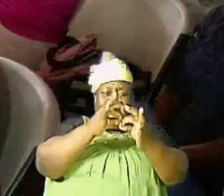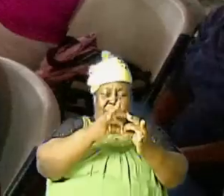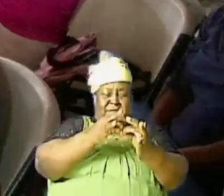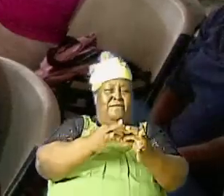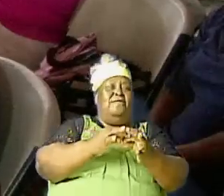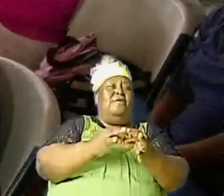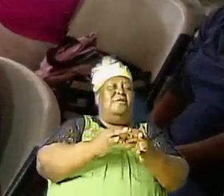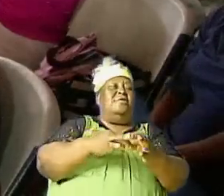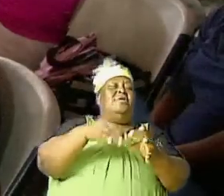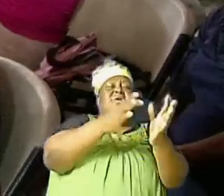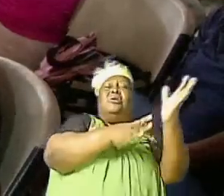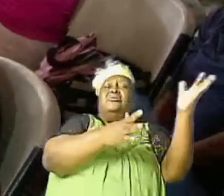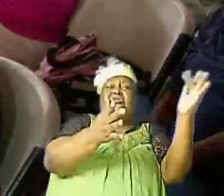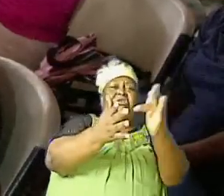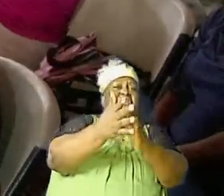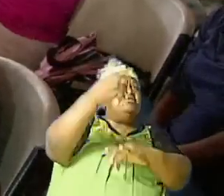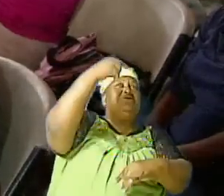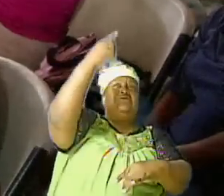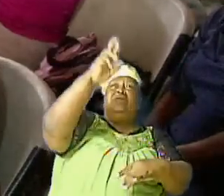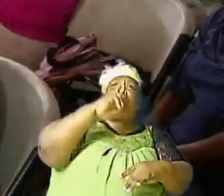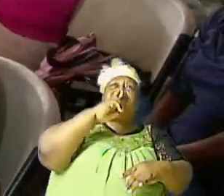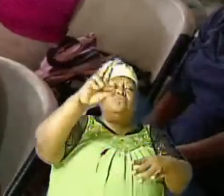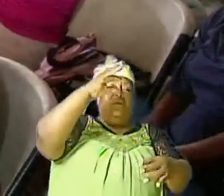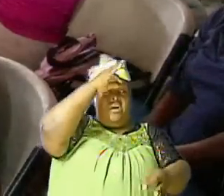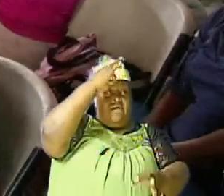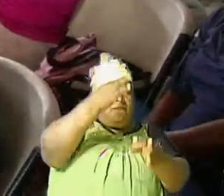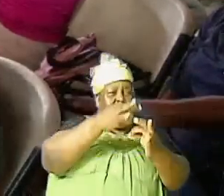faithful. Hallelujah.